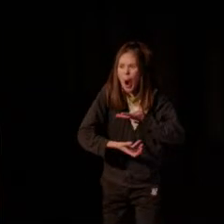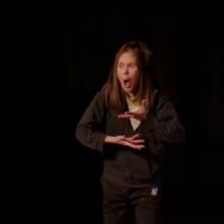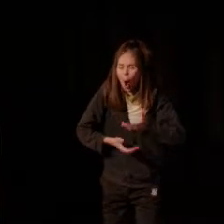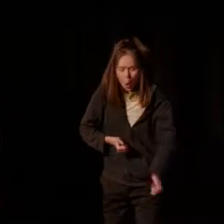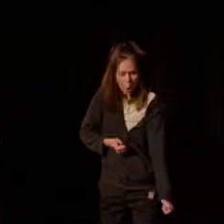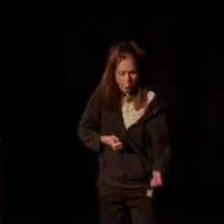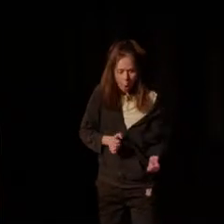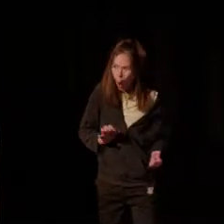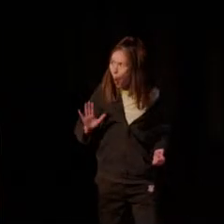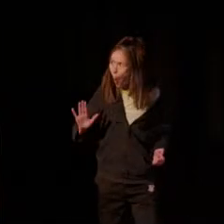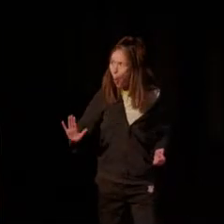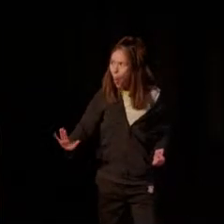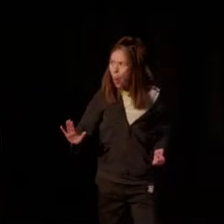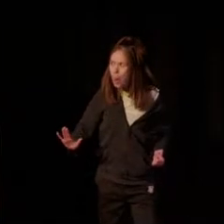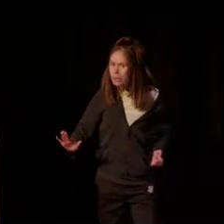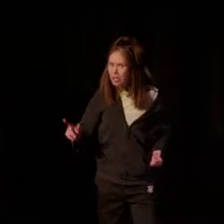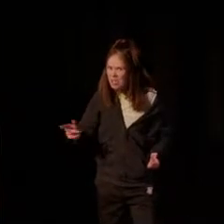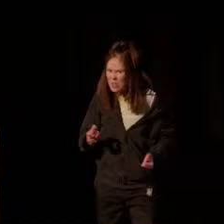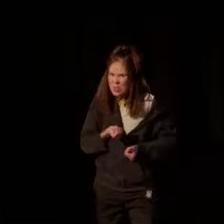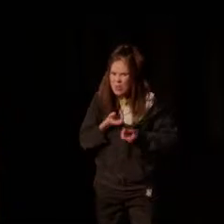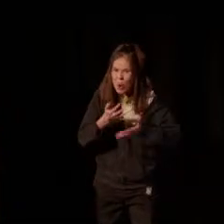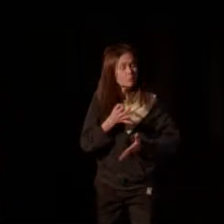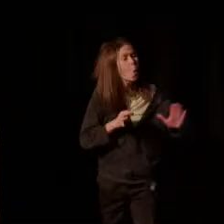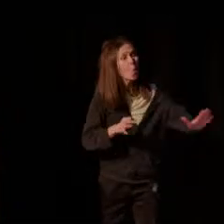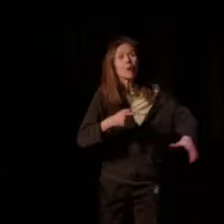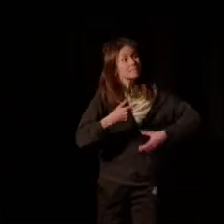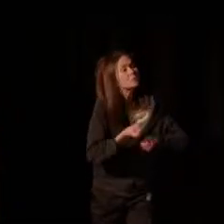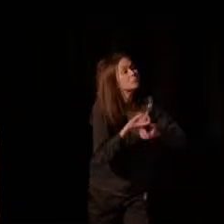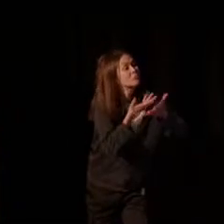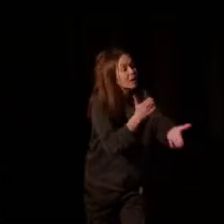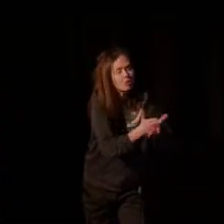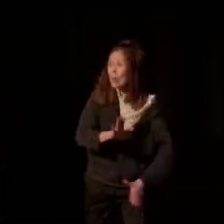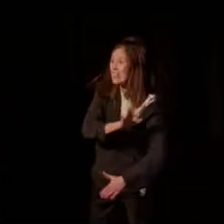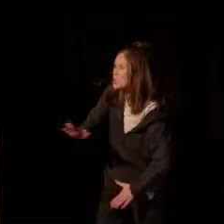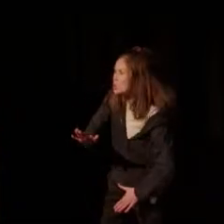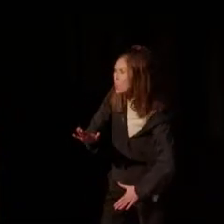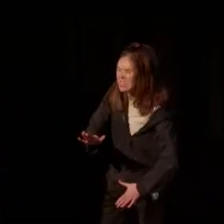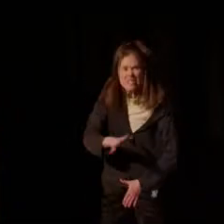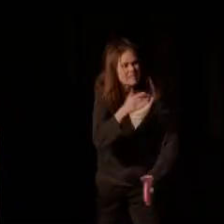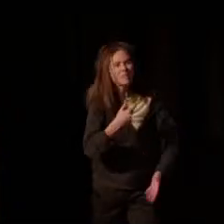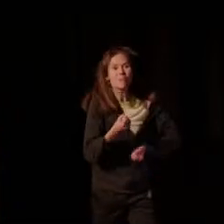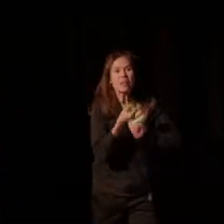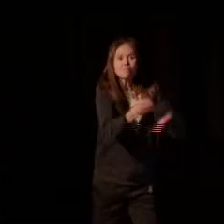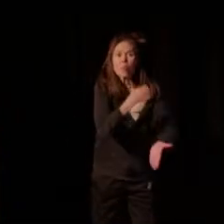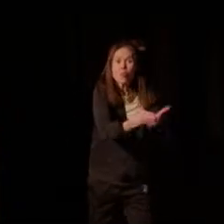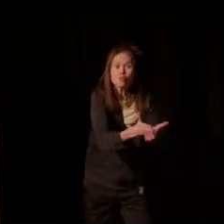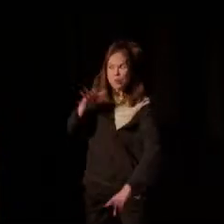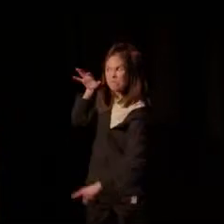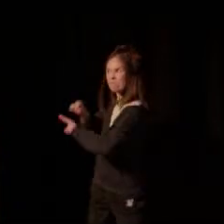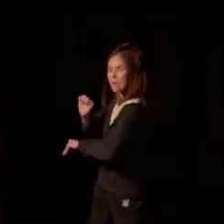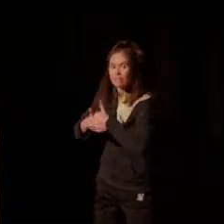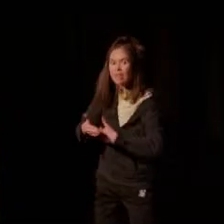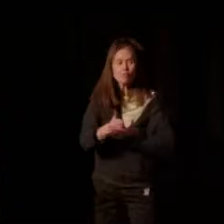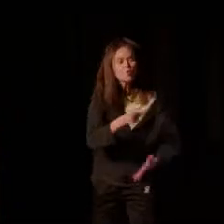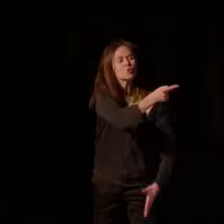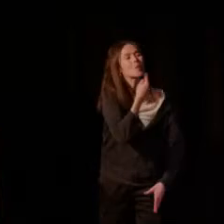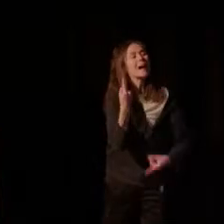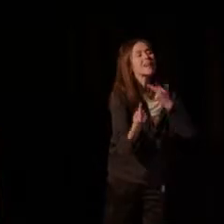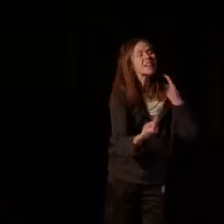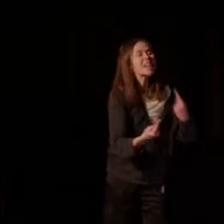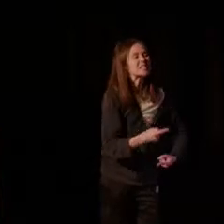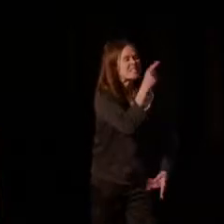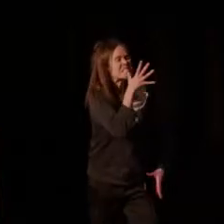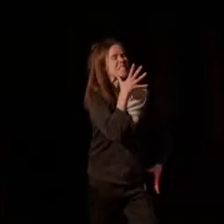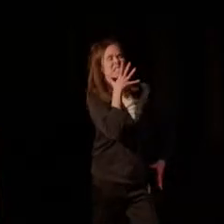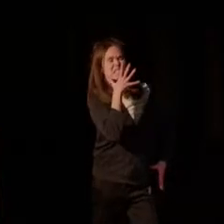most dangerous. Say it be. It's true. No, it's not. It is! I say it is! And you lie, Camillo, and I